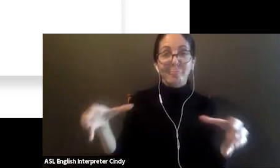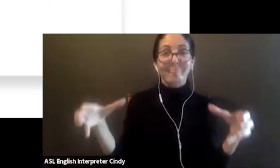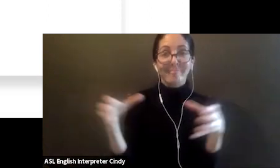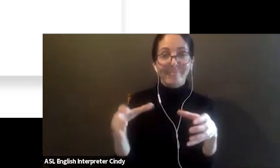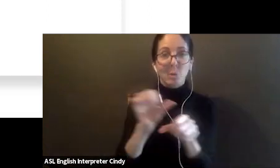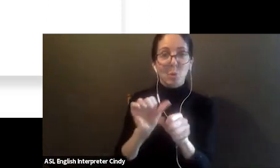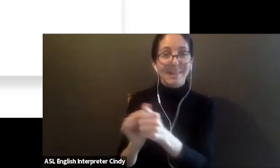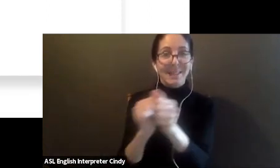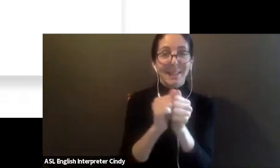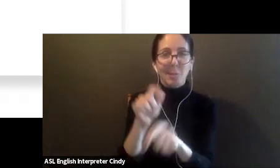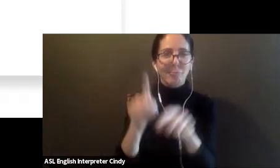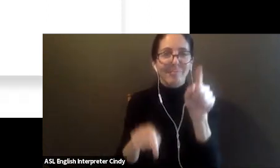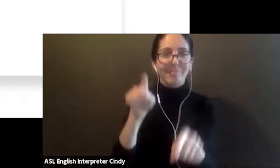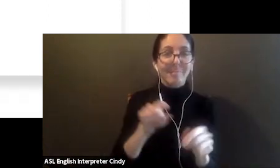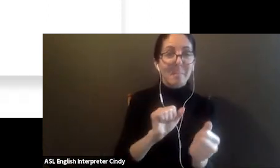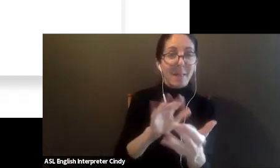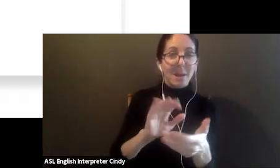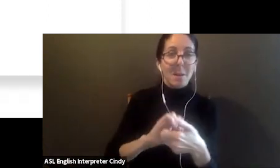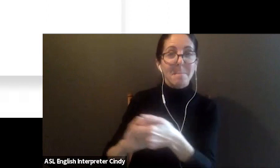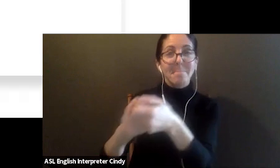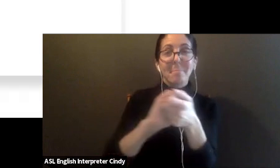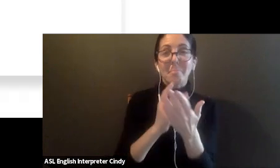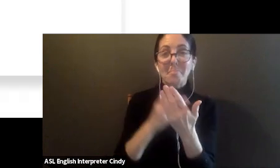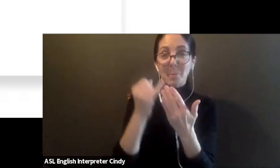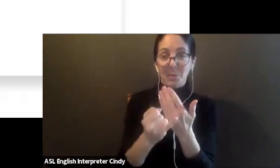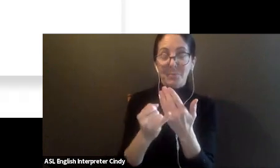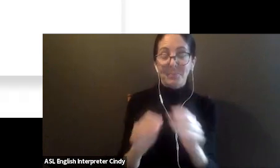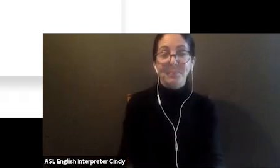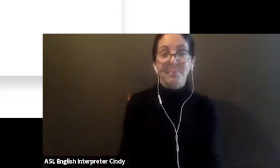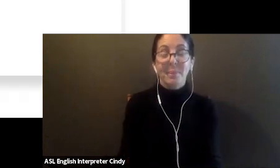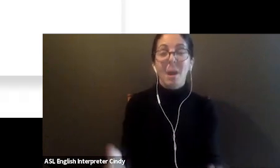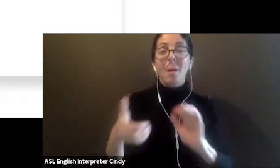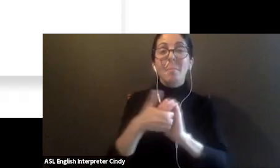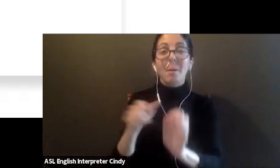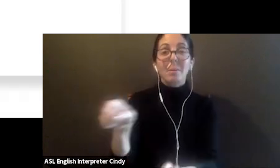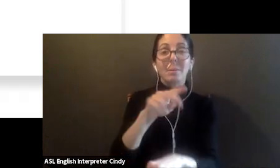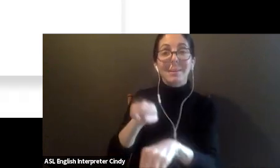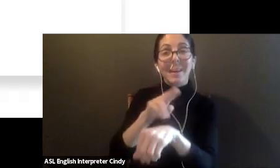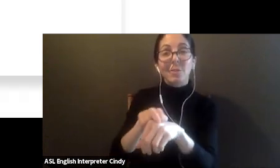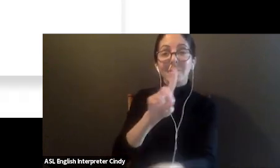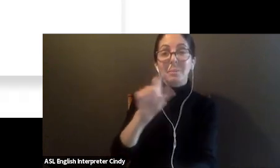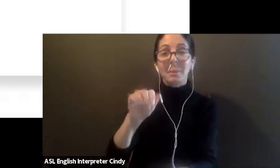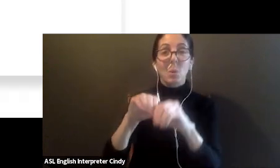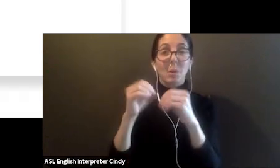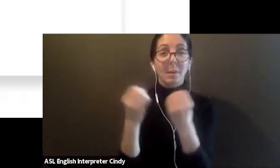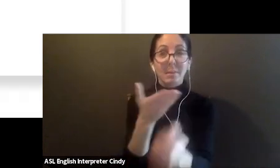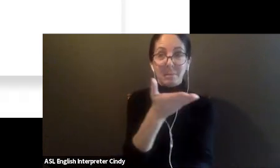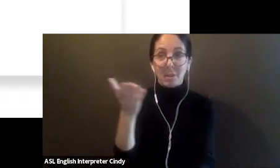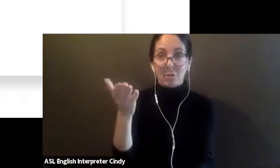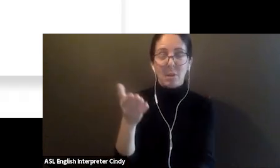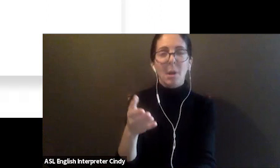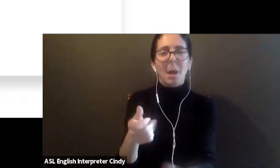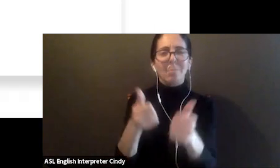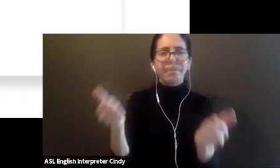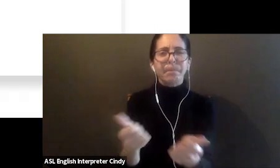this mixed method partner engaged project. Our partners are national disability organizations with